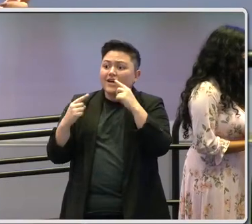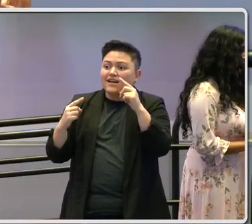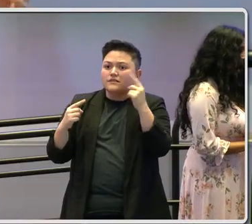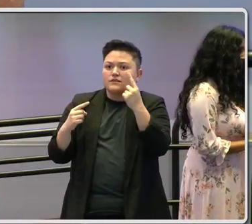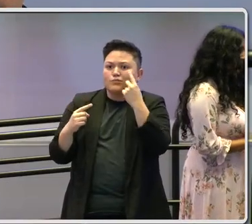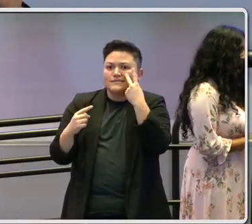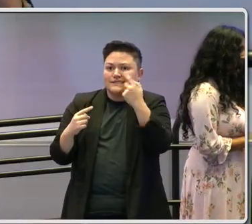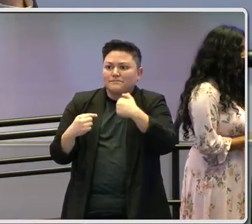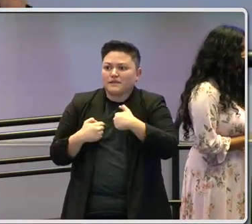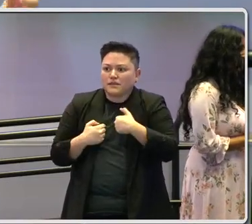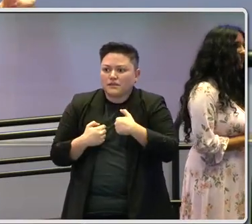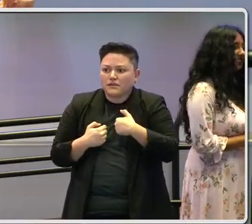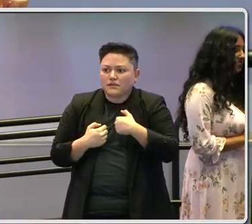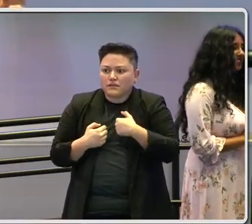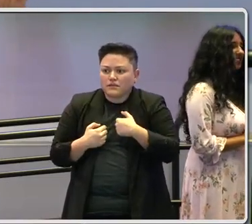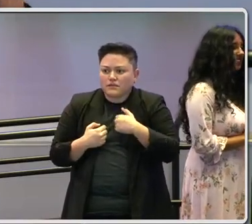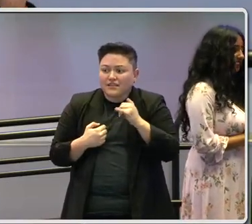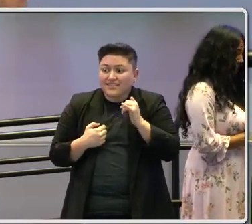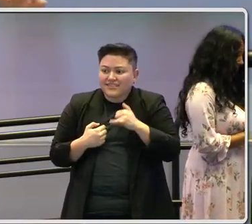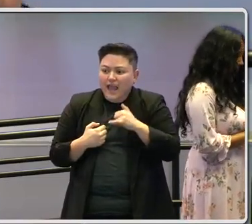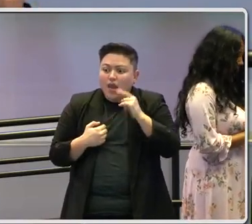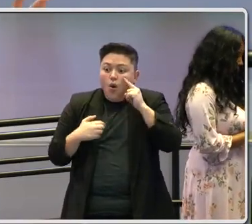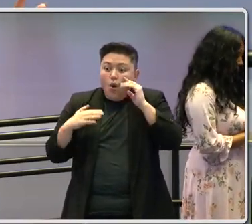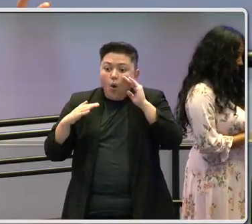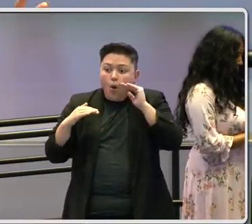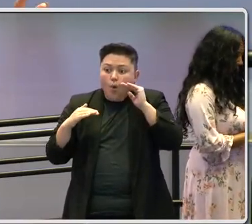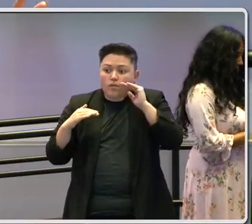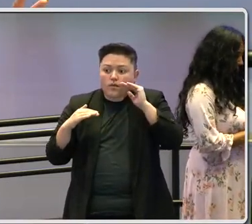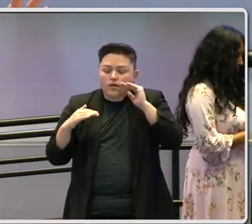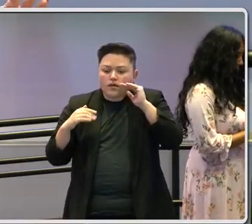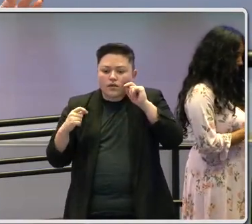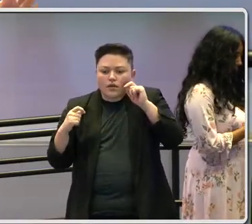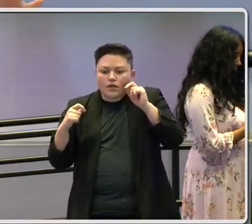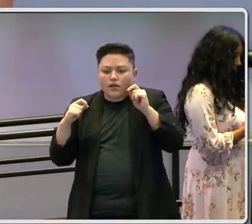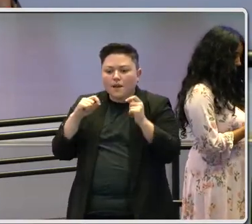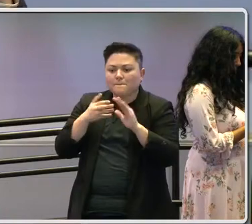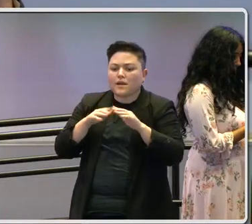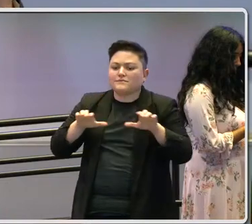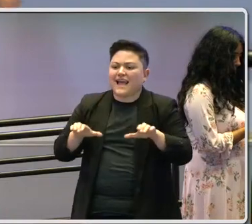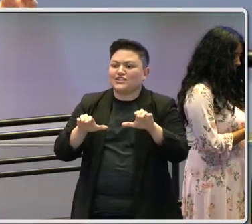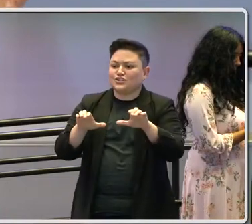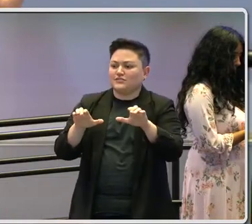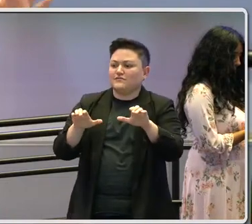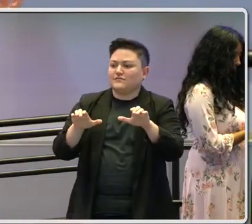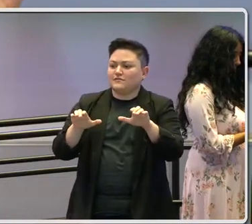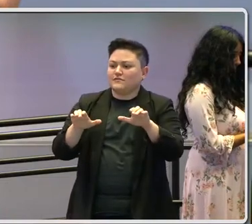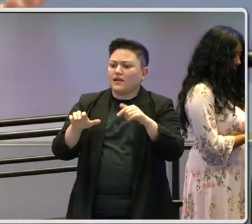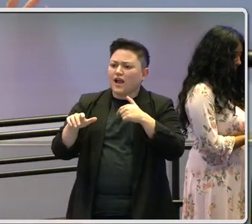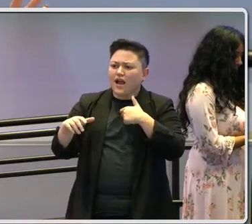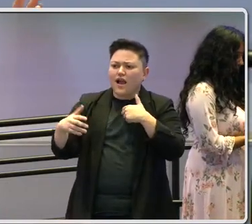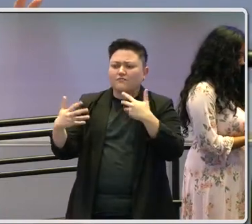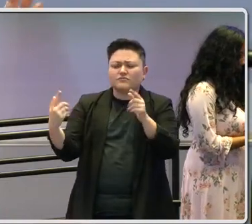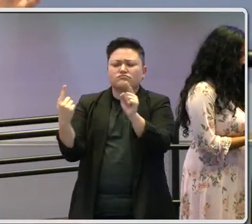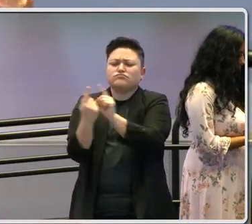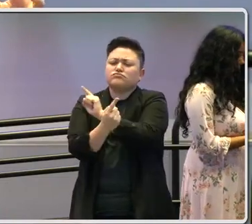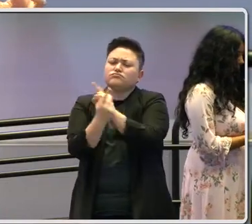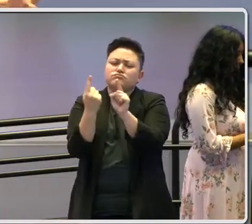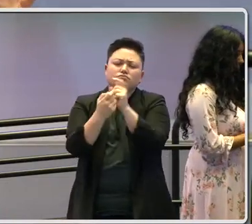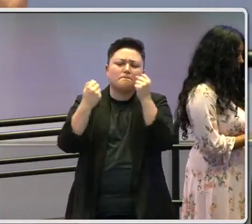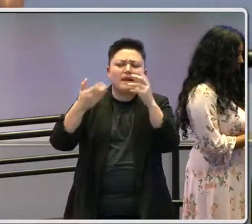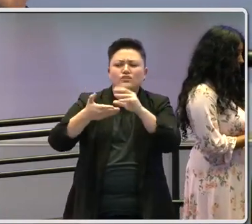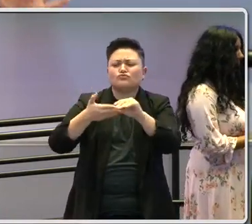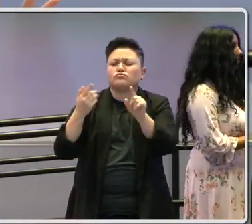that moment, their hope becomes action. I've met so many students